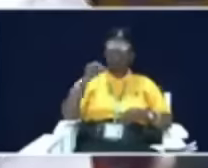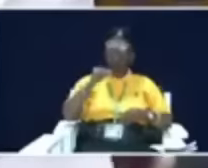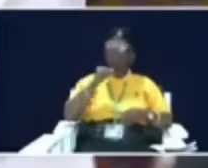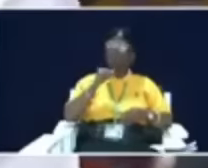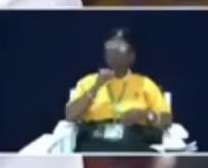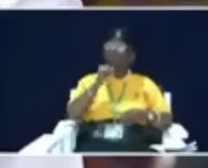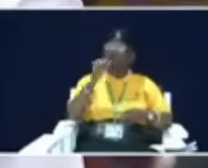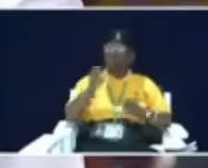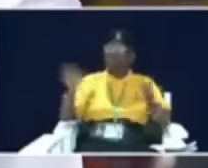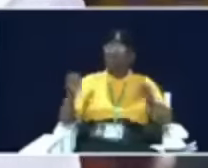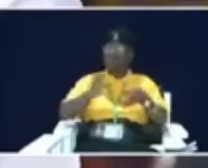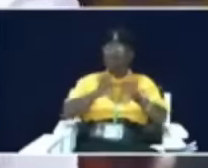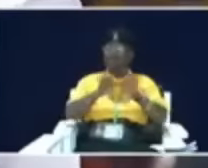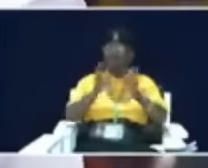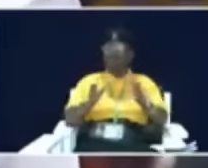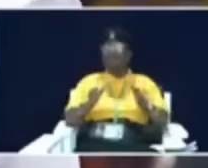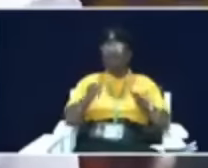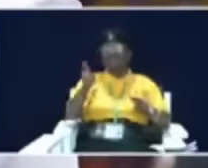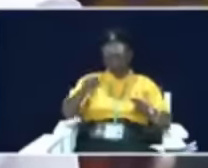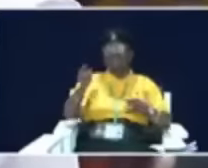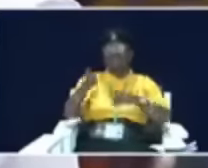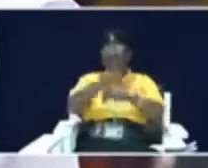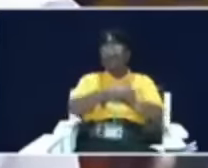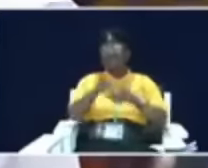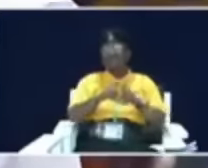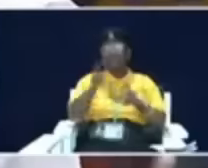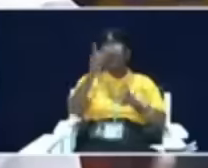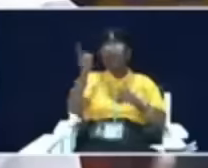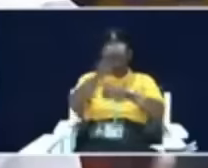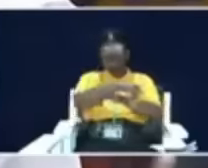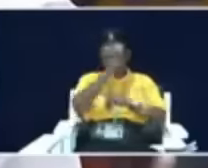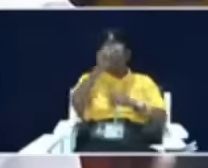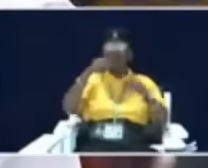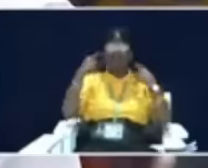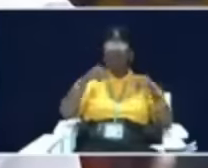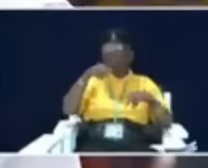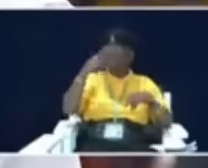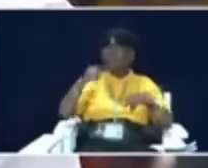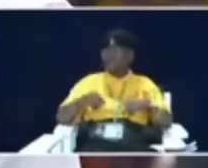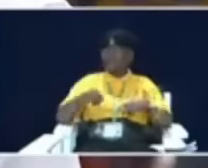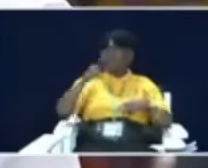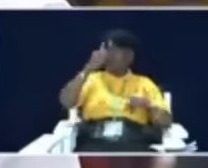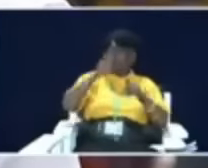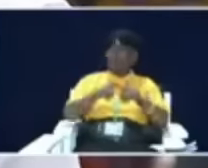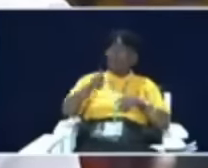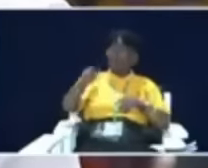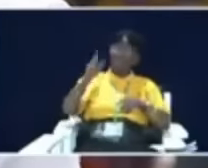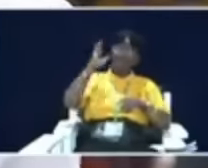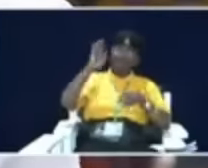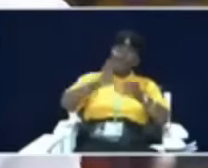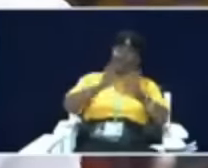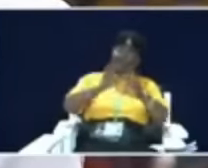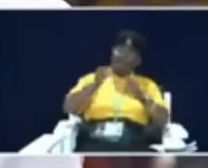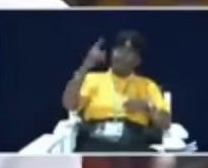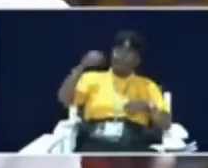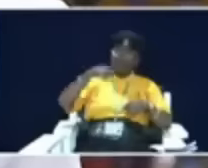Then one day, one pastor just came to me and said, brother, you'll be interpreting for me today. Huh?